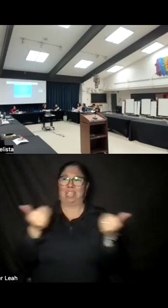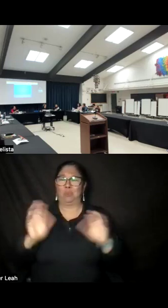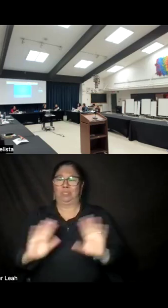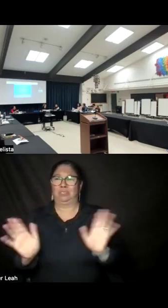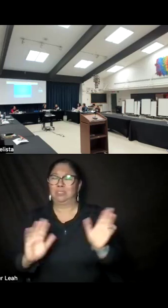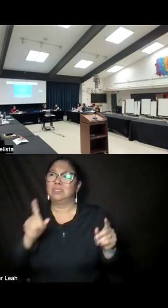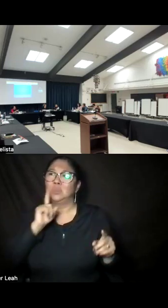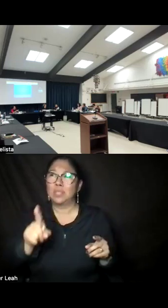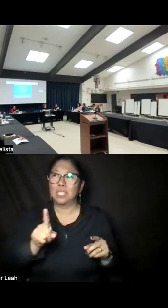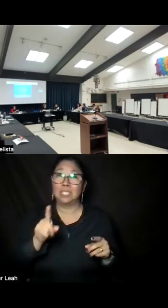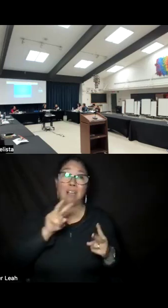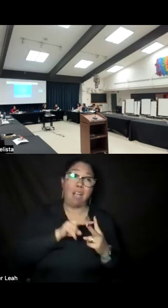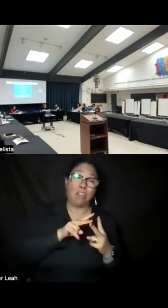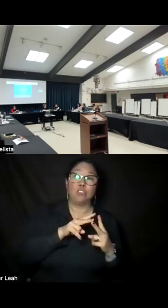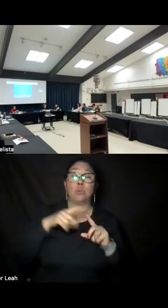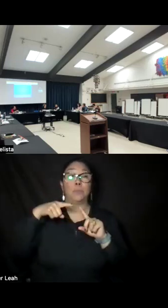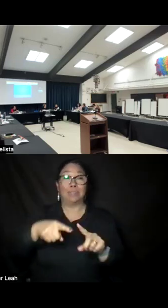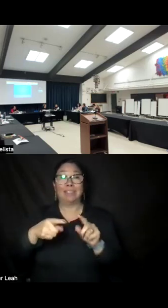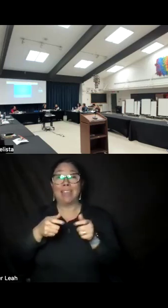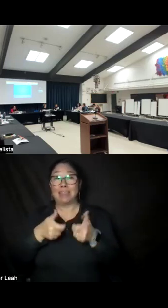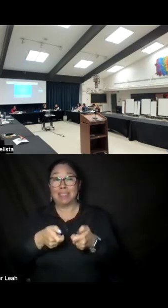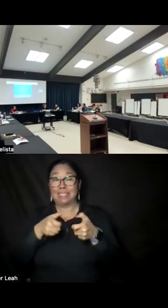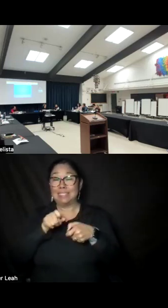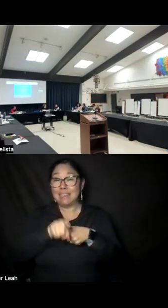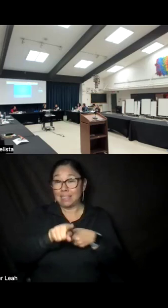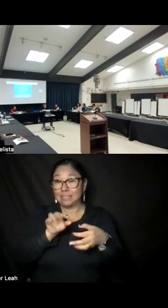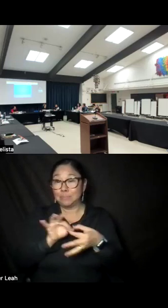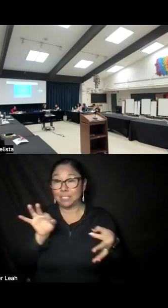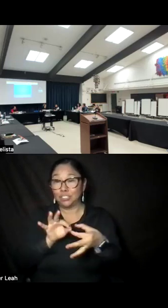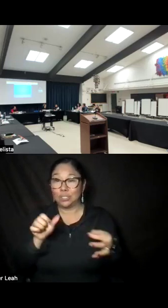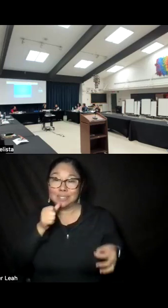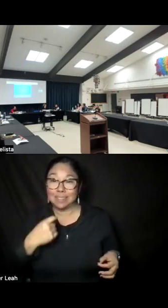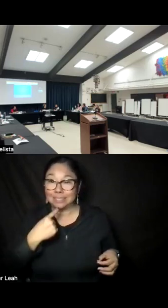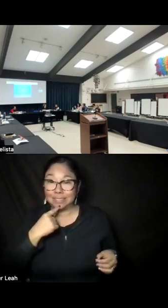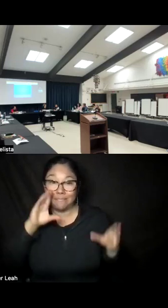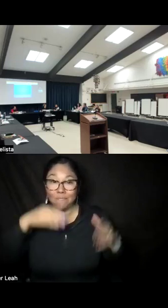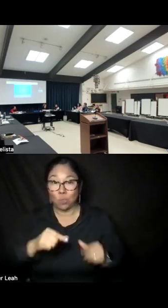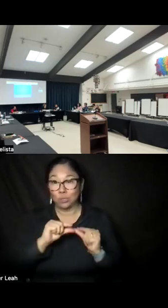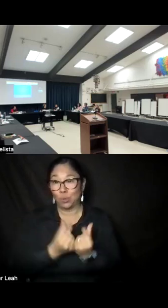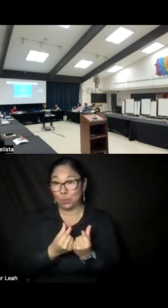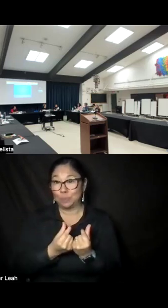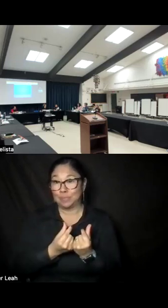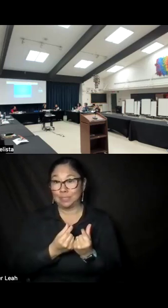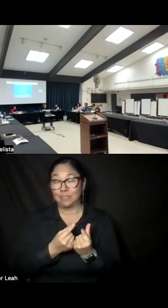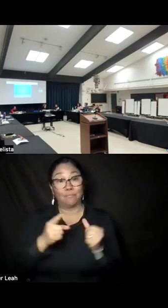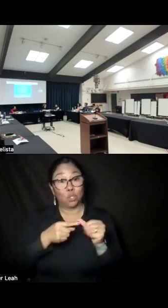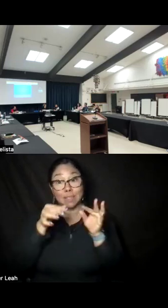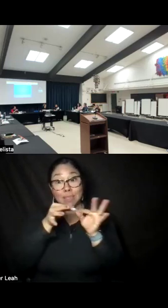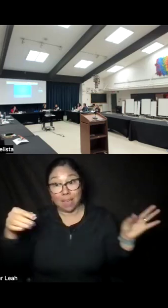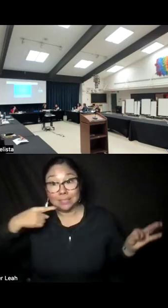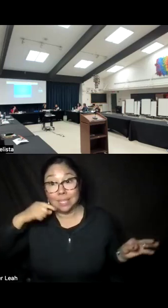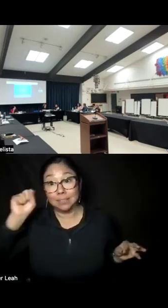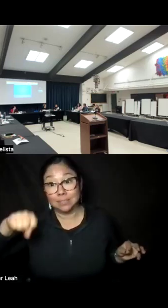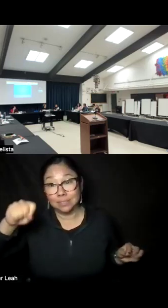or you can do the subcommittee. Particularly the text message doesn't say focus group other than the very front line.